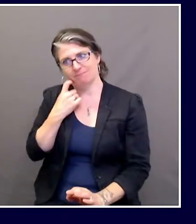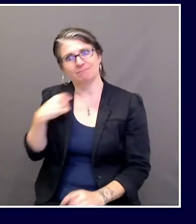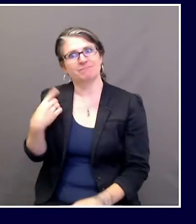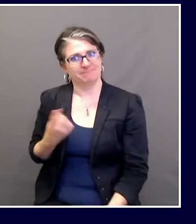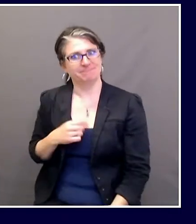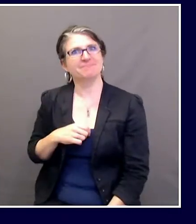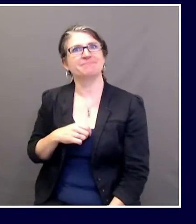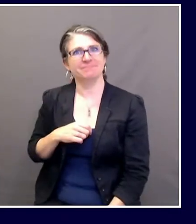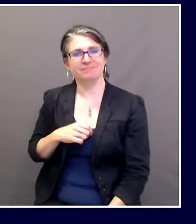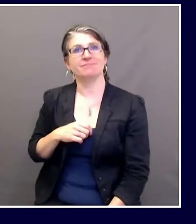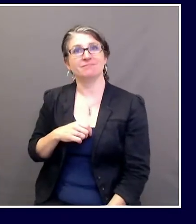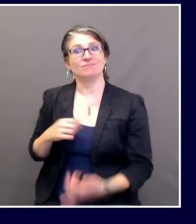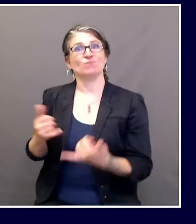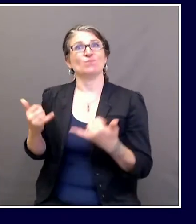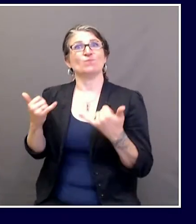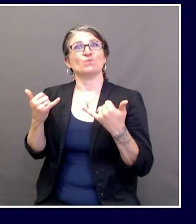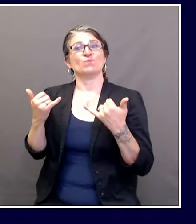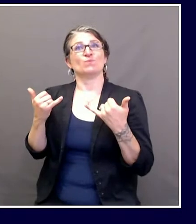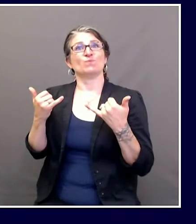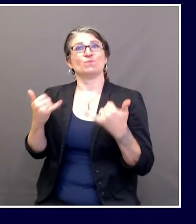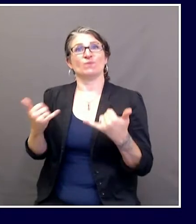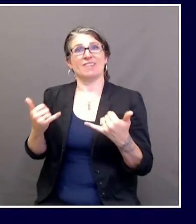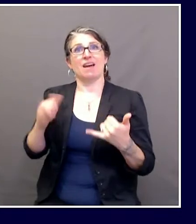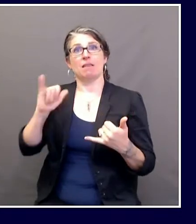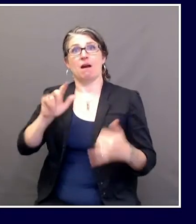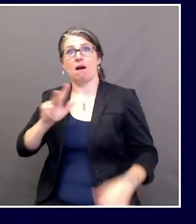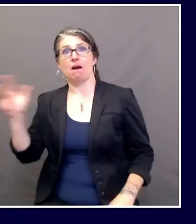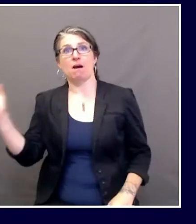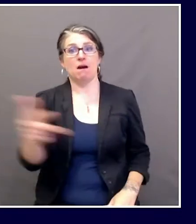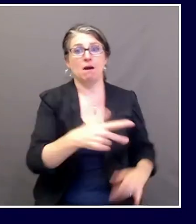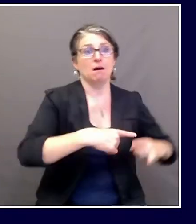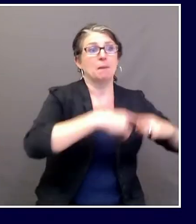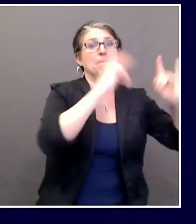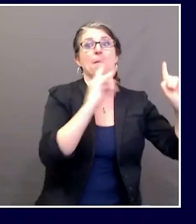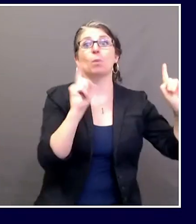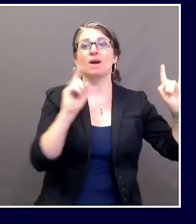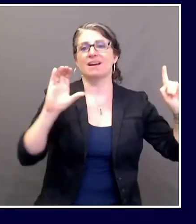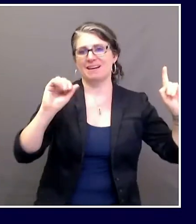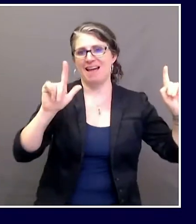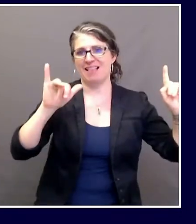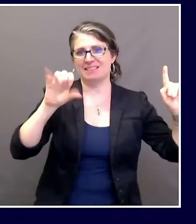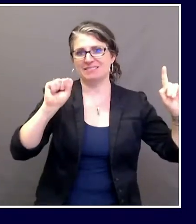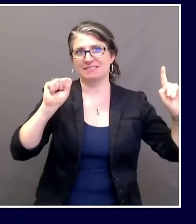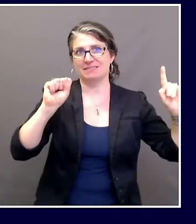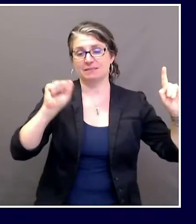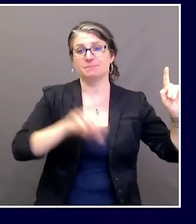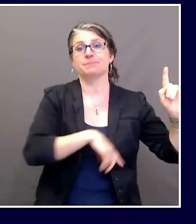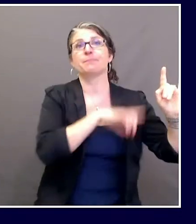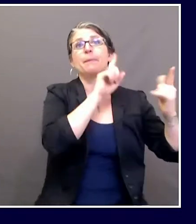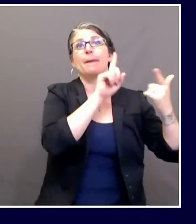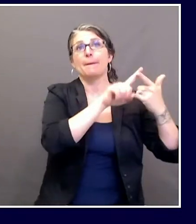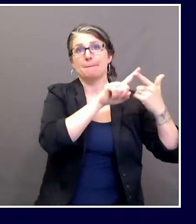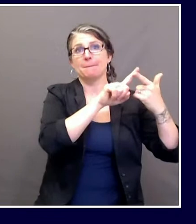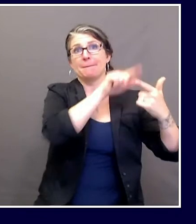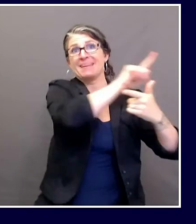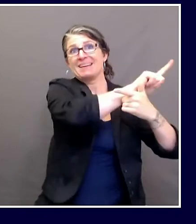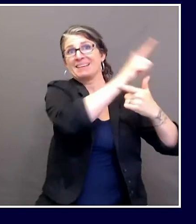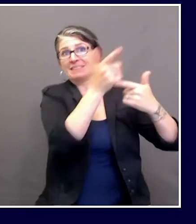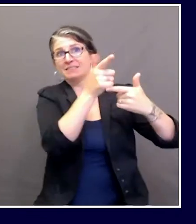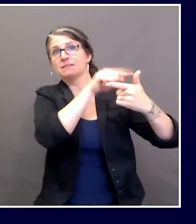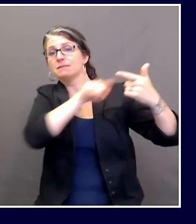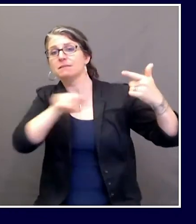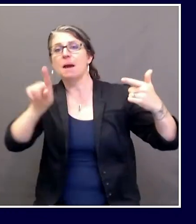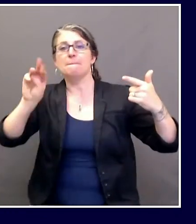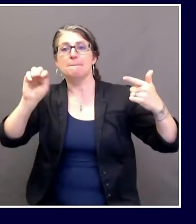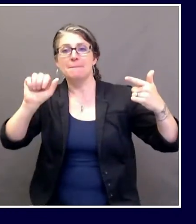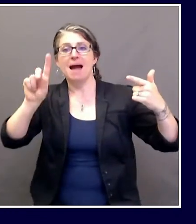in Calais and will soon head to Madawaska. From there, we are pleased to announce that the MVU